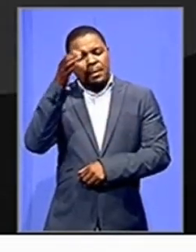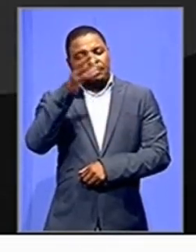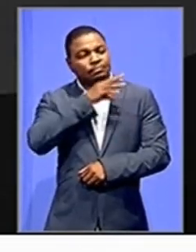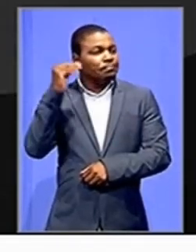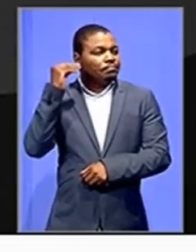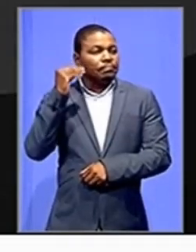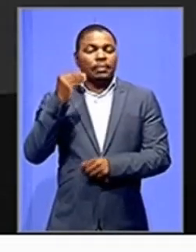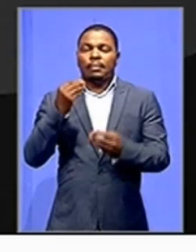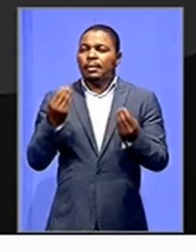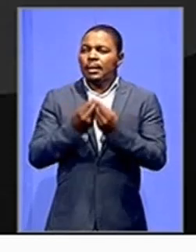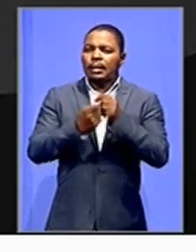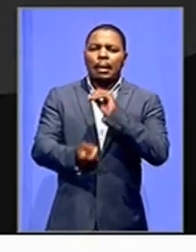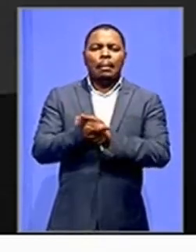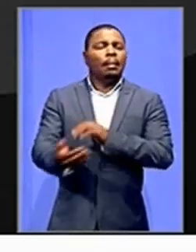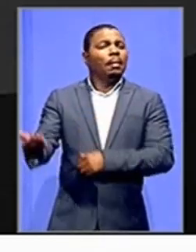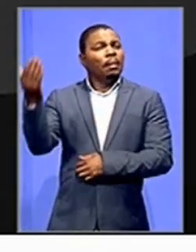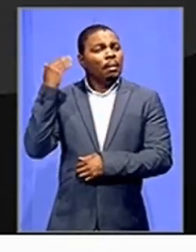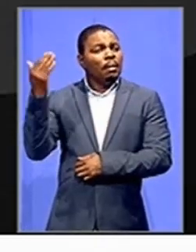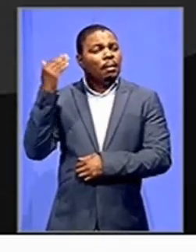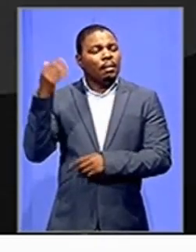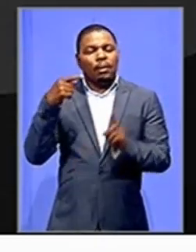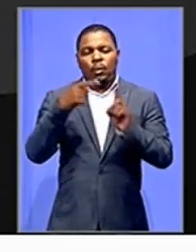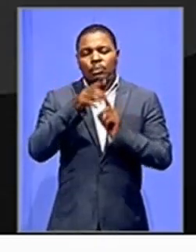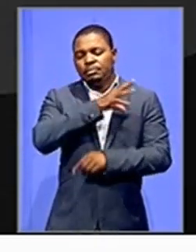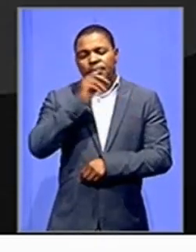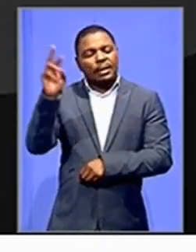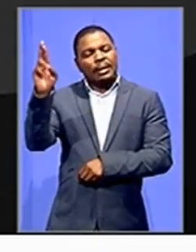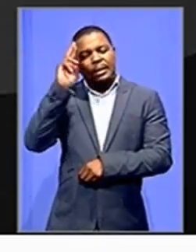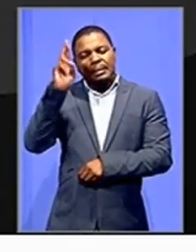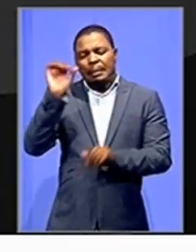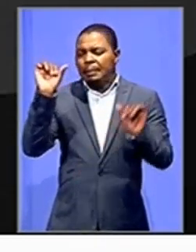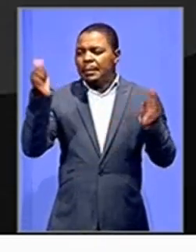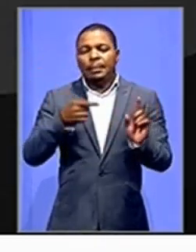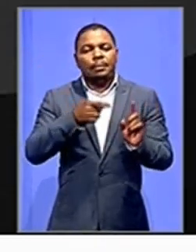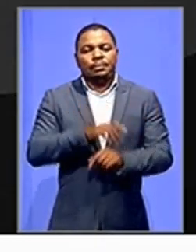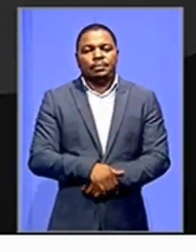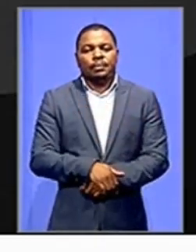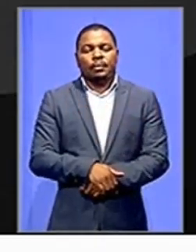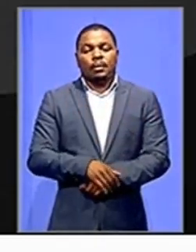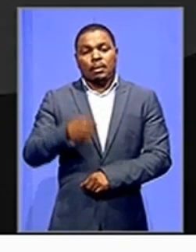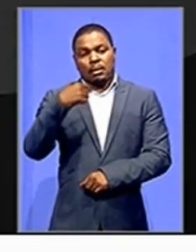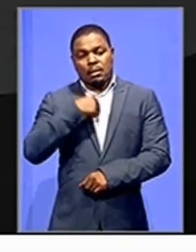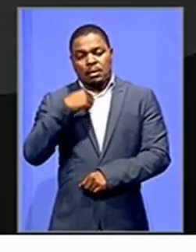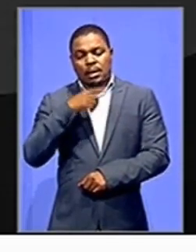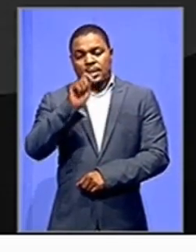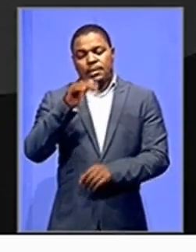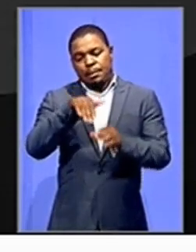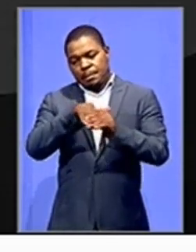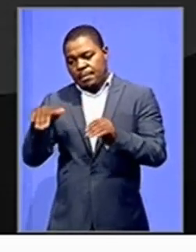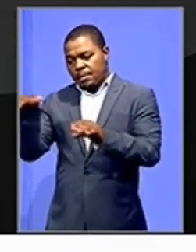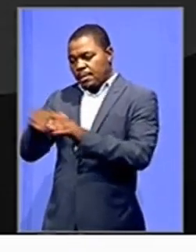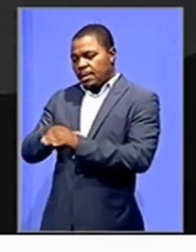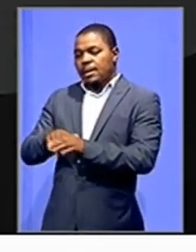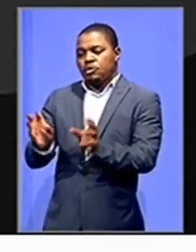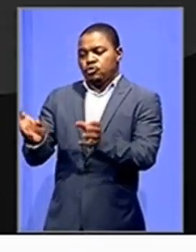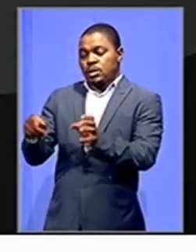ya etsahala dilemong tse fetileng Dirara o na e hopola ka botlalo. Jwale itse nna o ba ke tswe television ke kena radio ka se